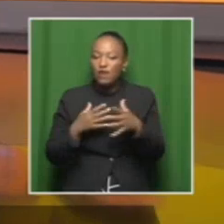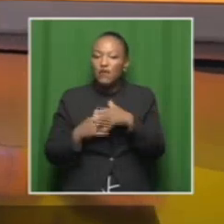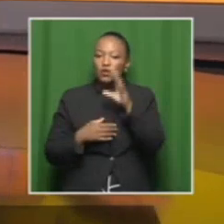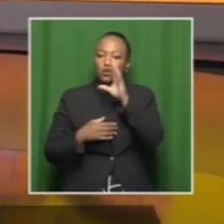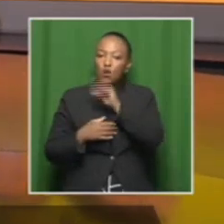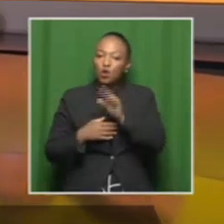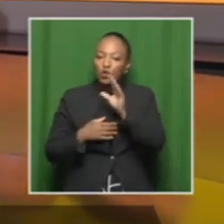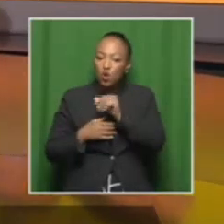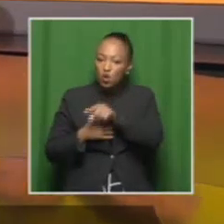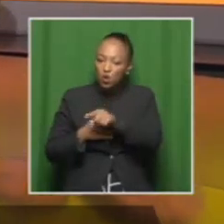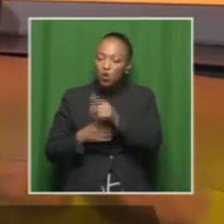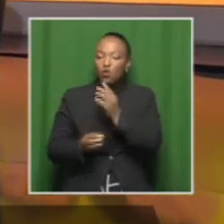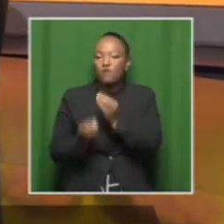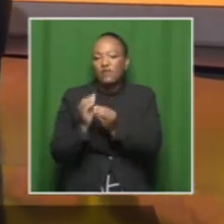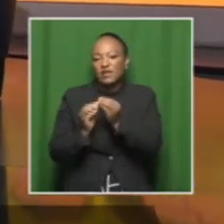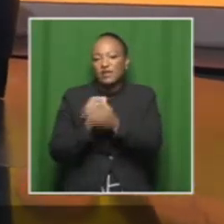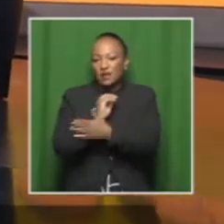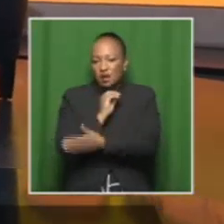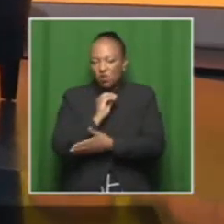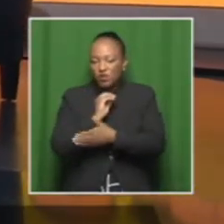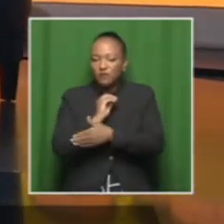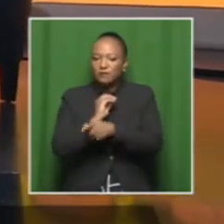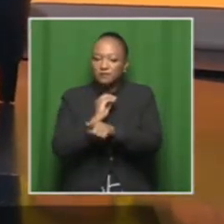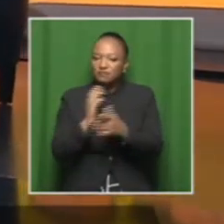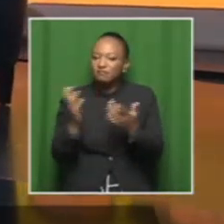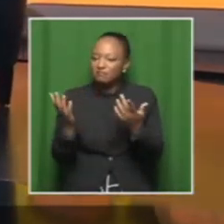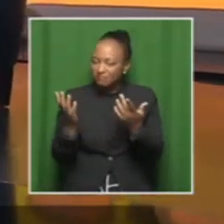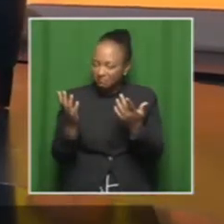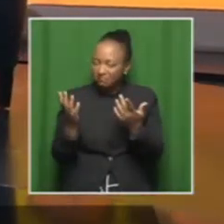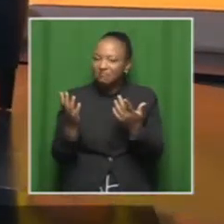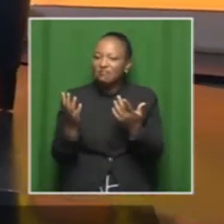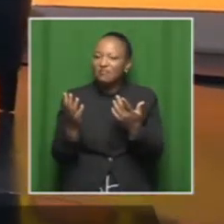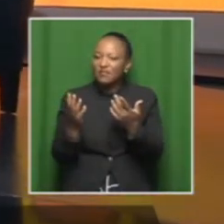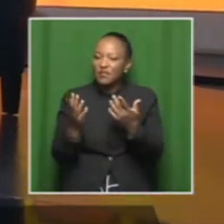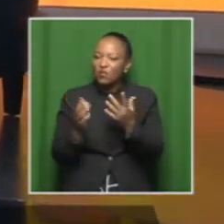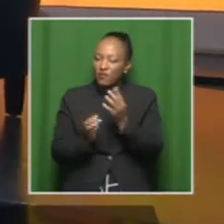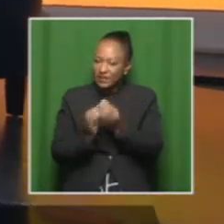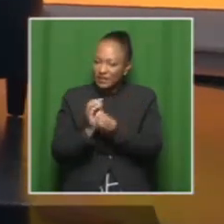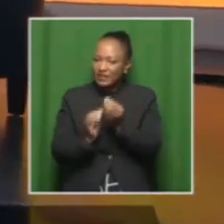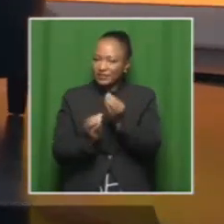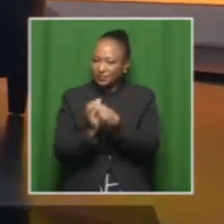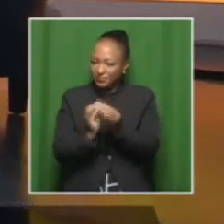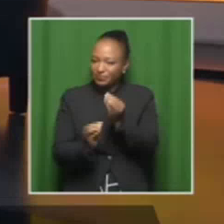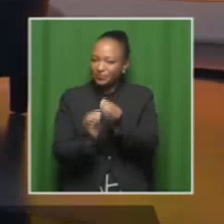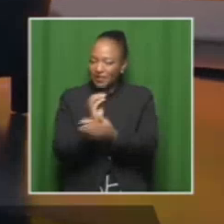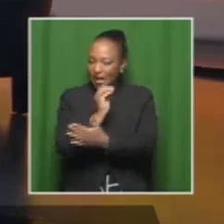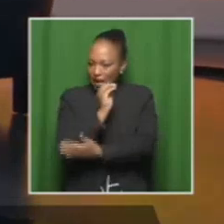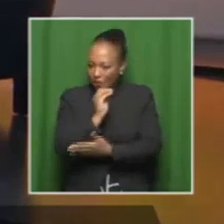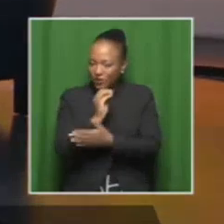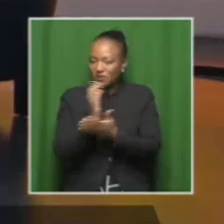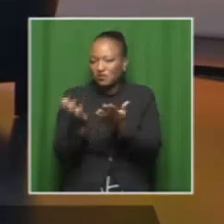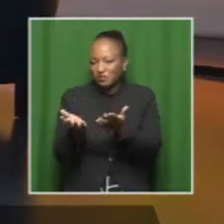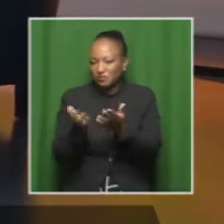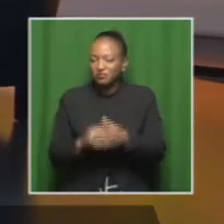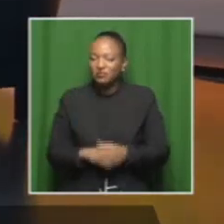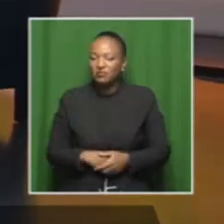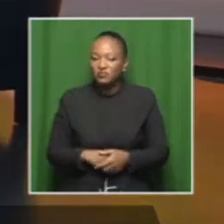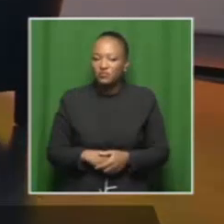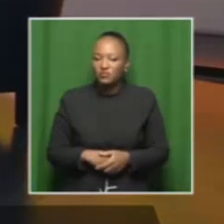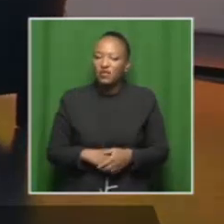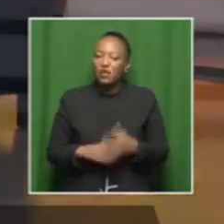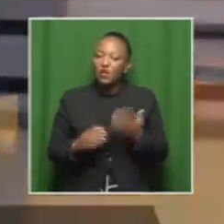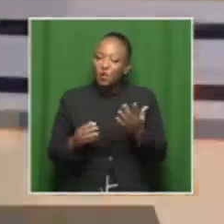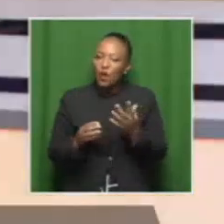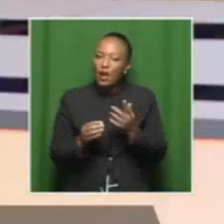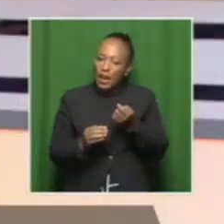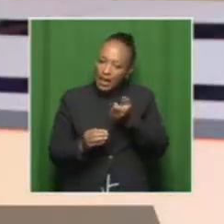country. We always say you are fixing the country. Our not here to play games. Brick by brick. Yes. Brick by brick. As you're fixing the country brick by brick,